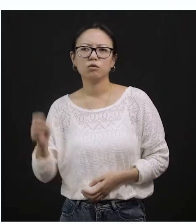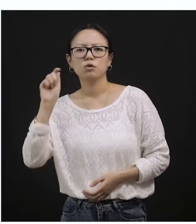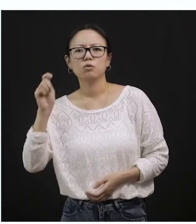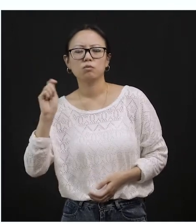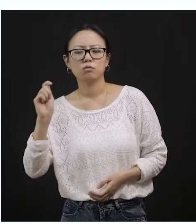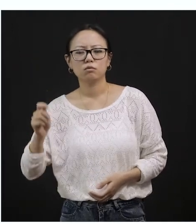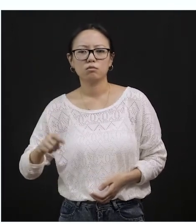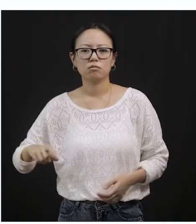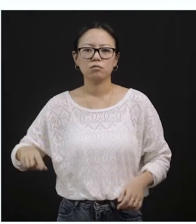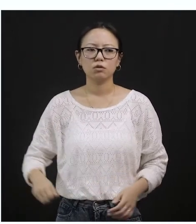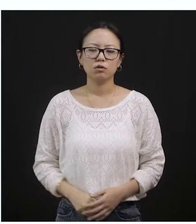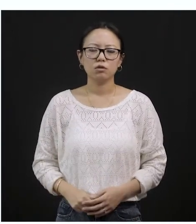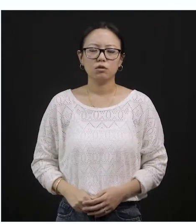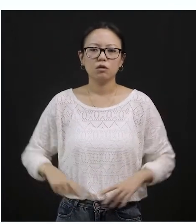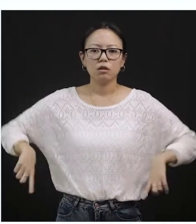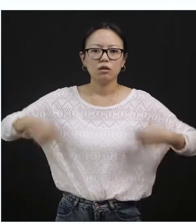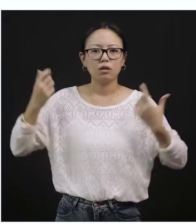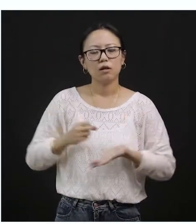or no? All right. So the,